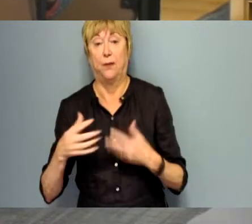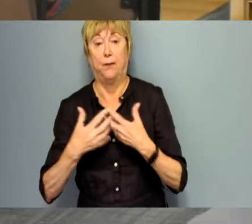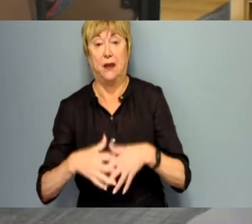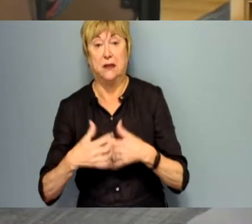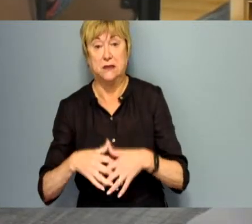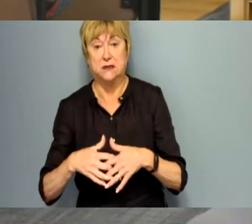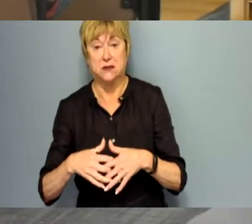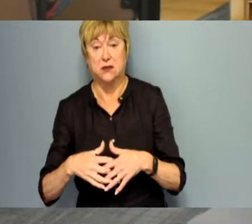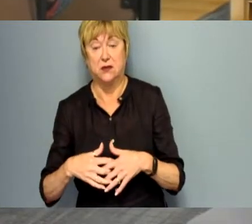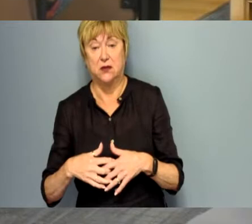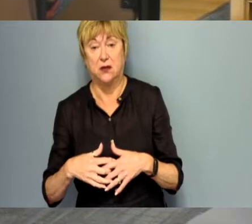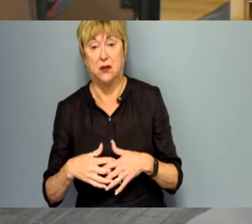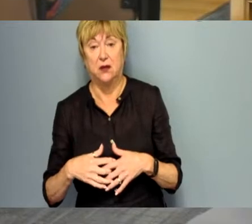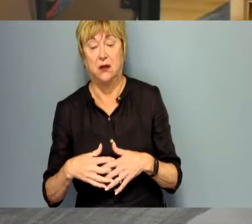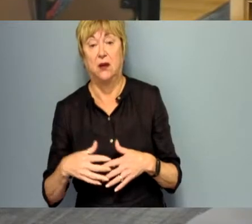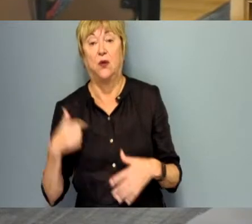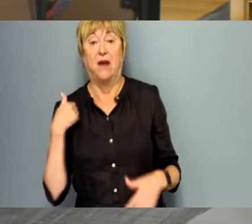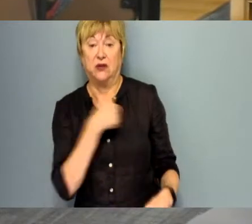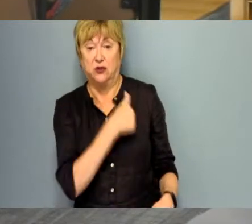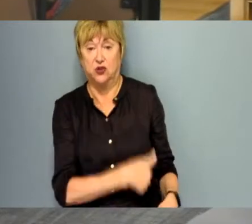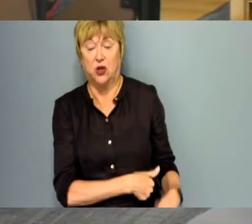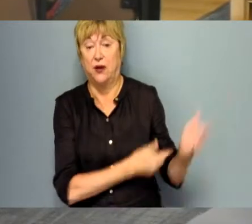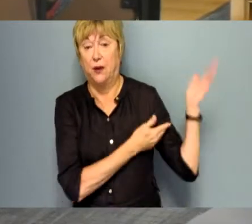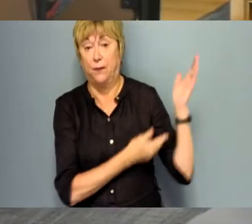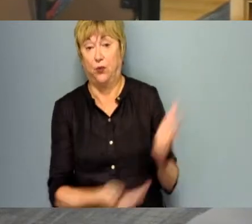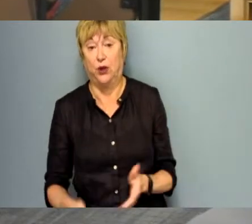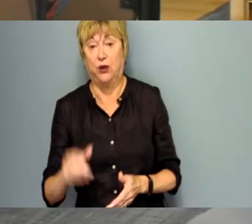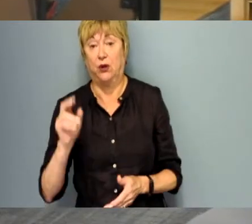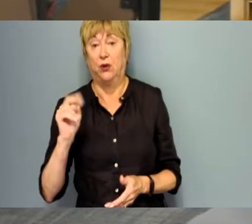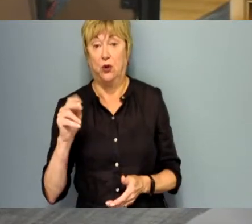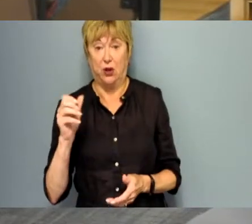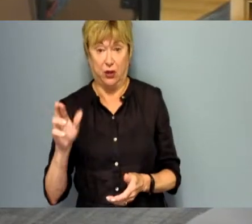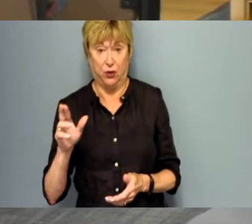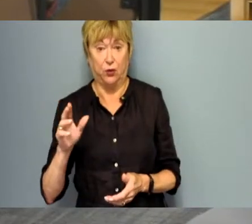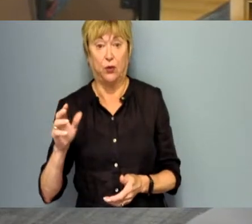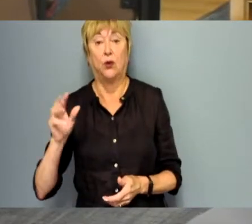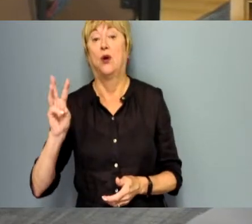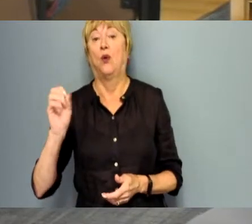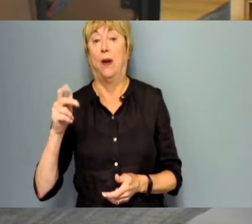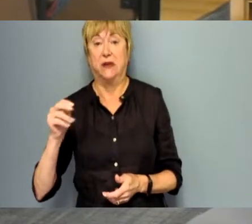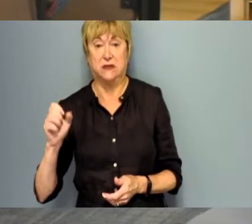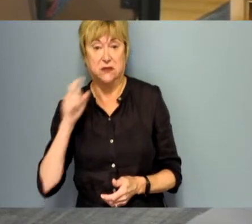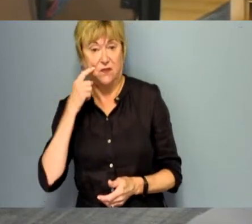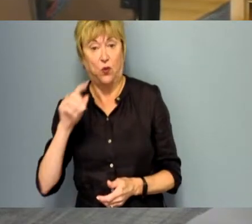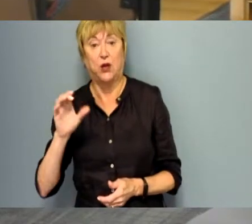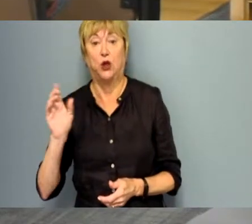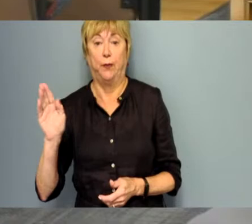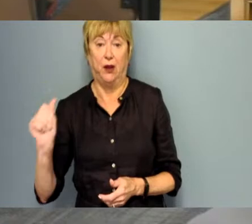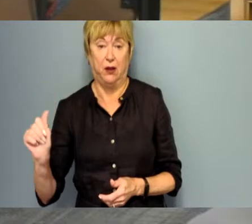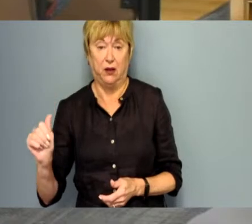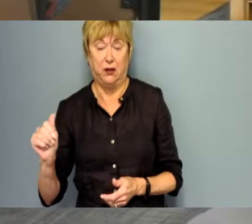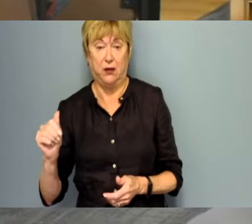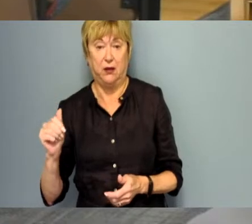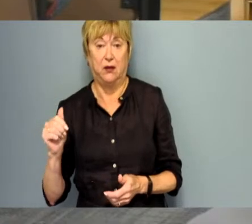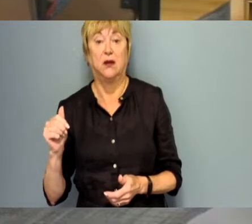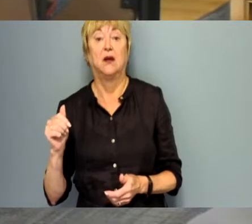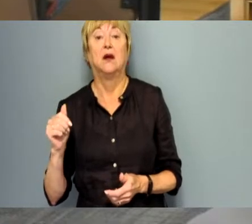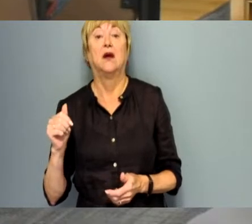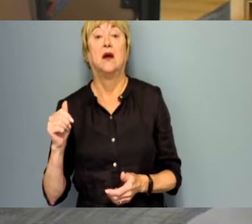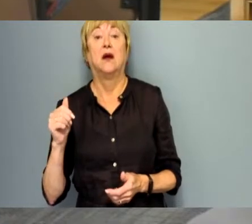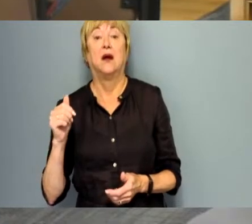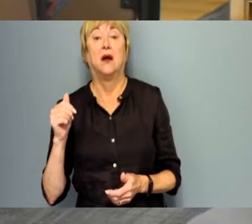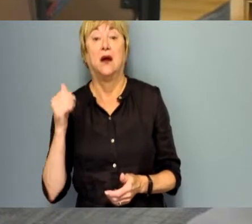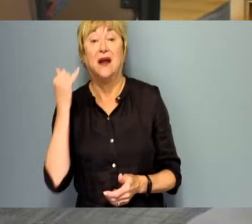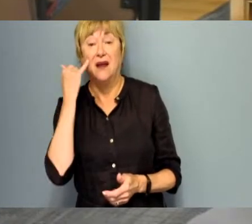that. China's bringing nuclear weapons probably to Cuba. If we spread nuclear weapons to